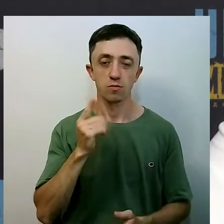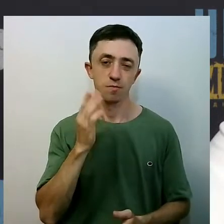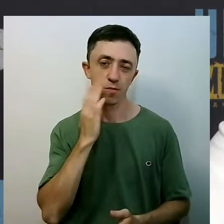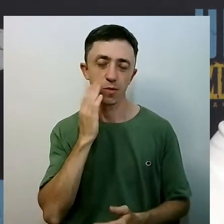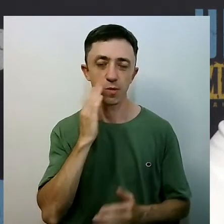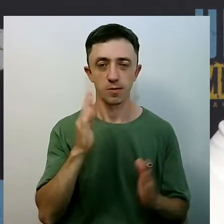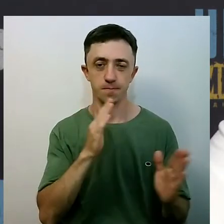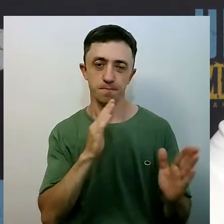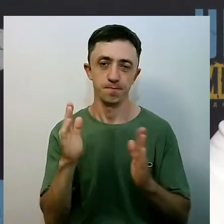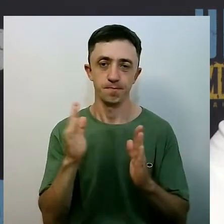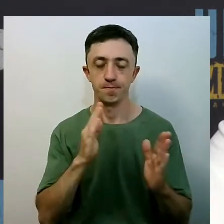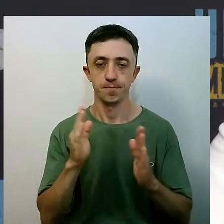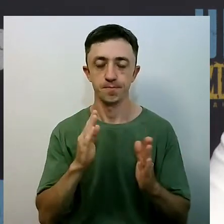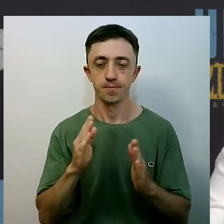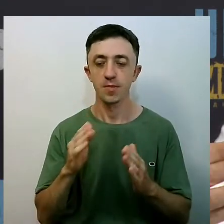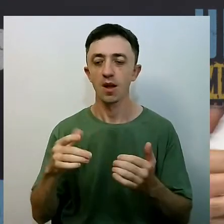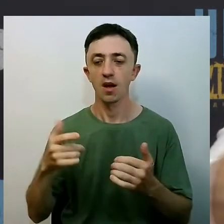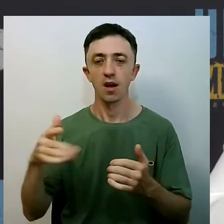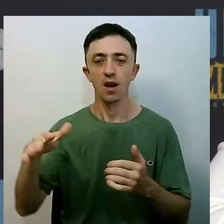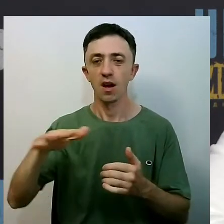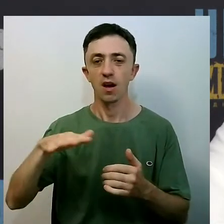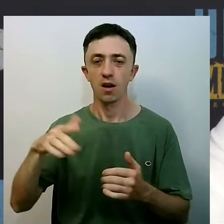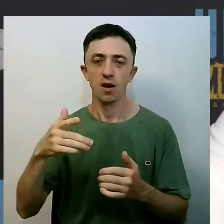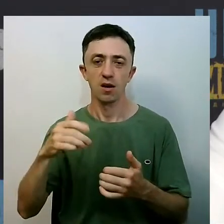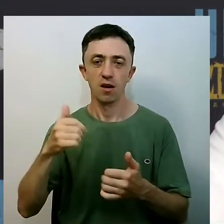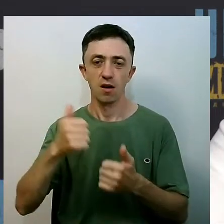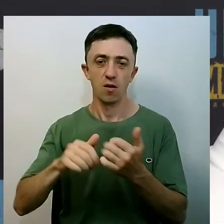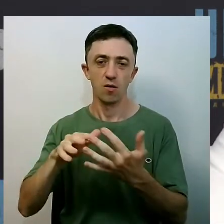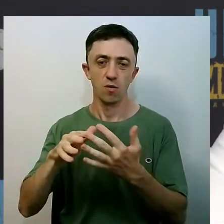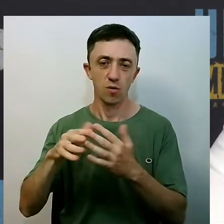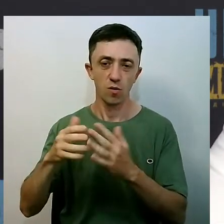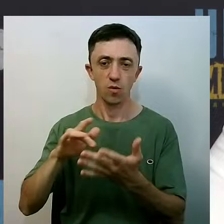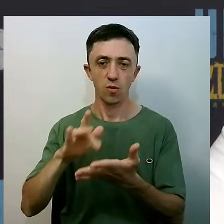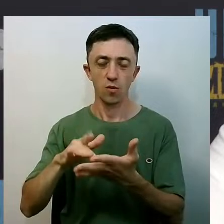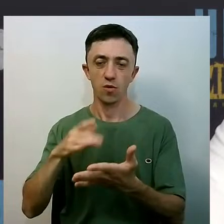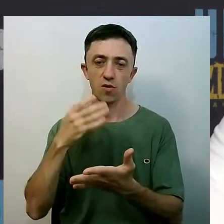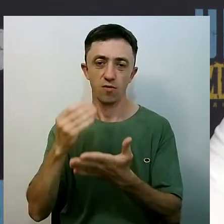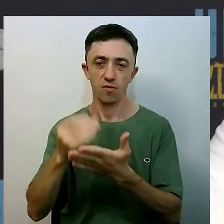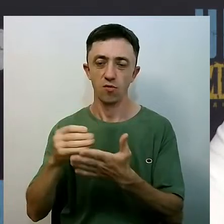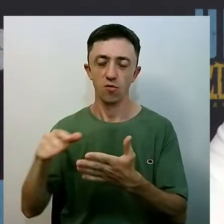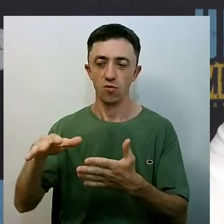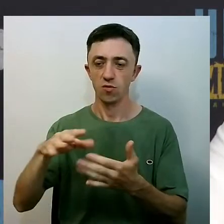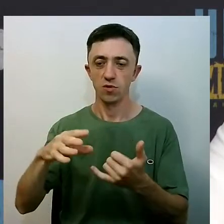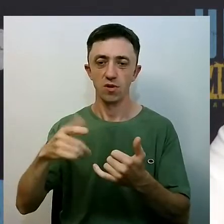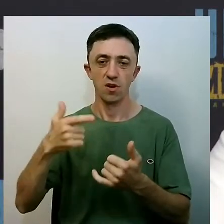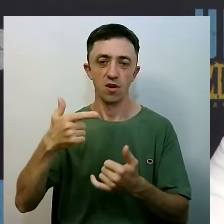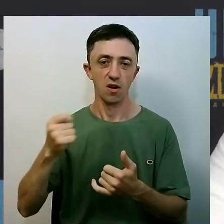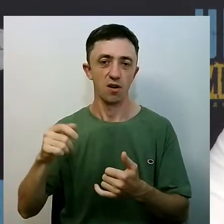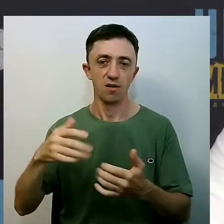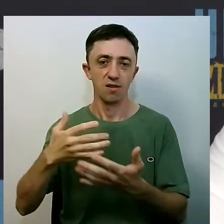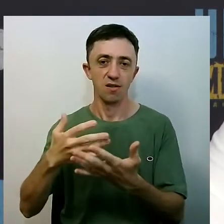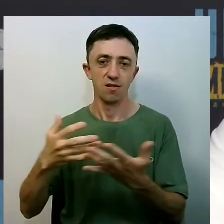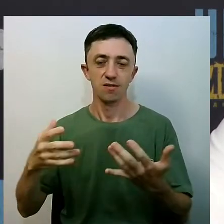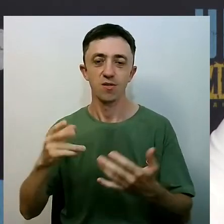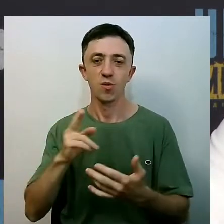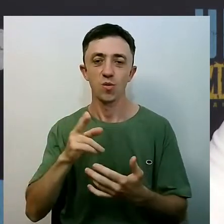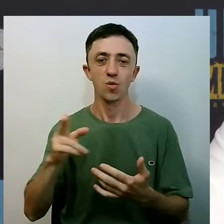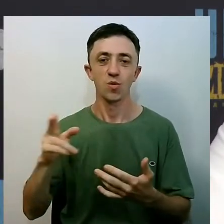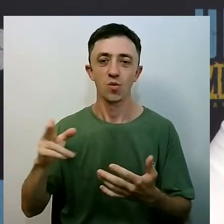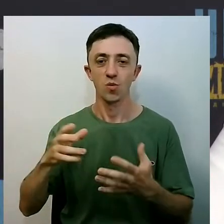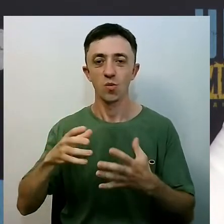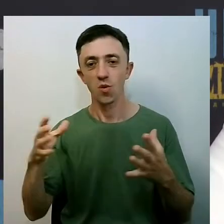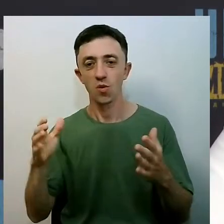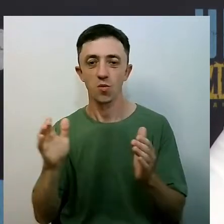everything should be corrected. So generally, it can take up to